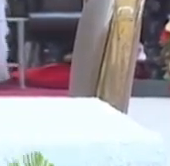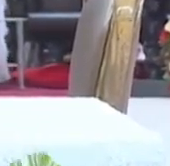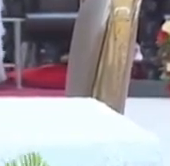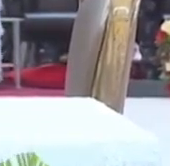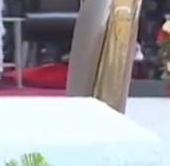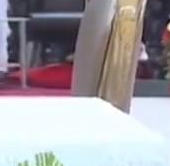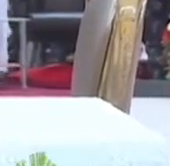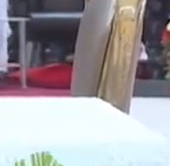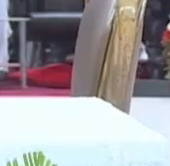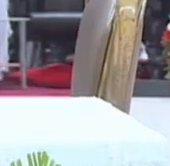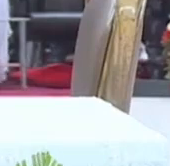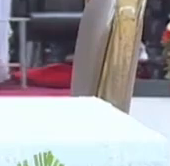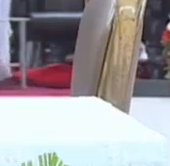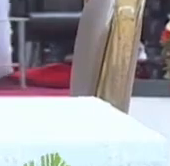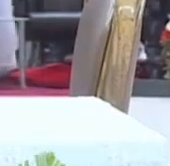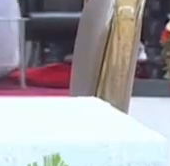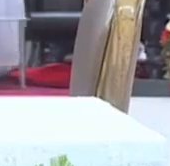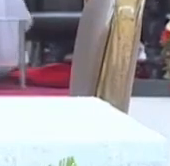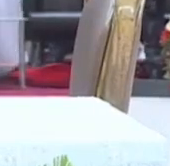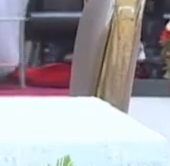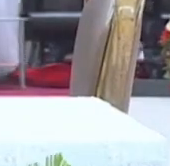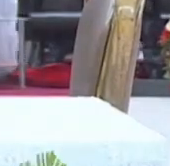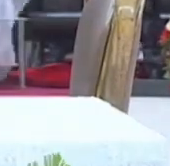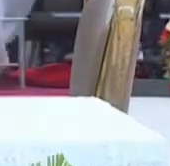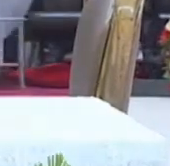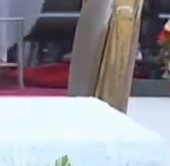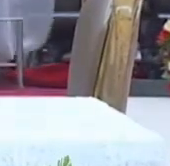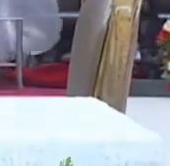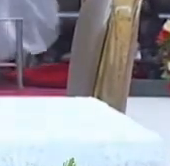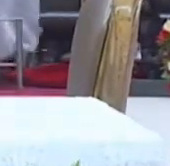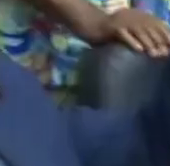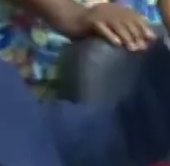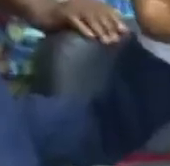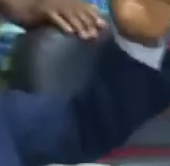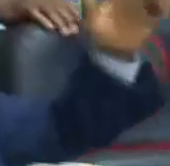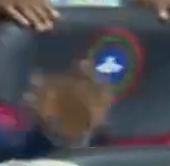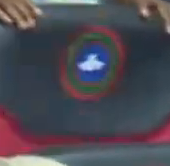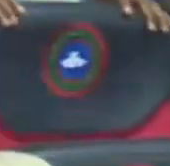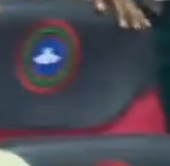First of all, let me hear somebody shout hallelujah.